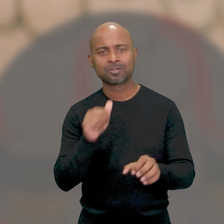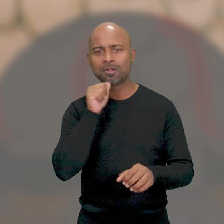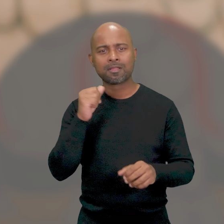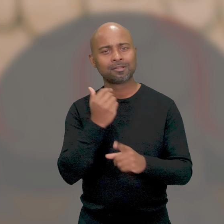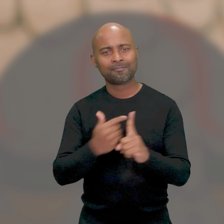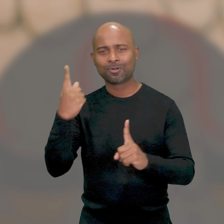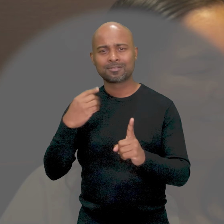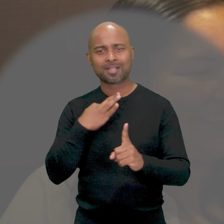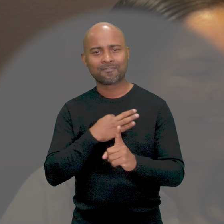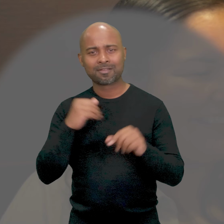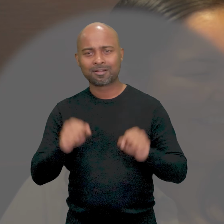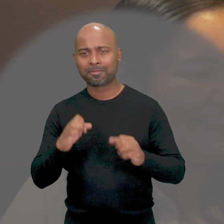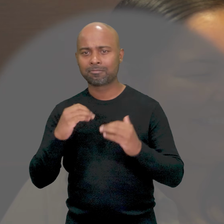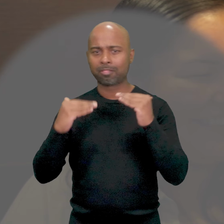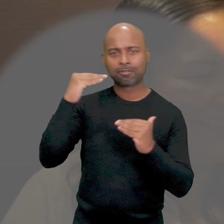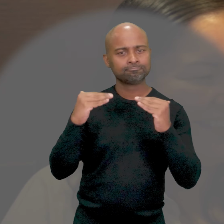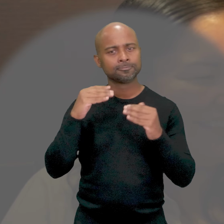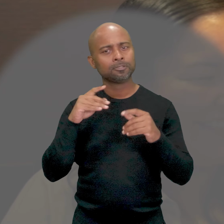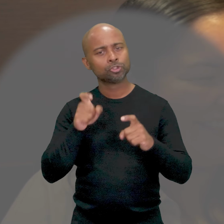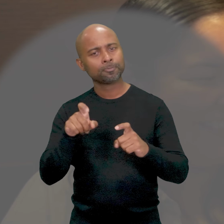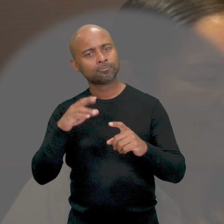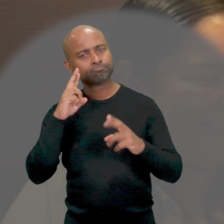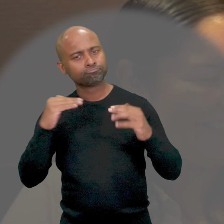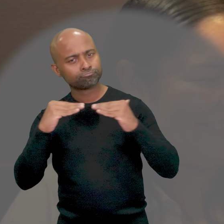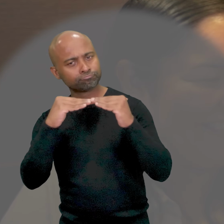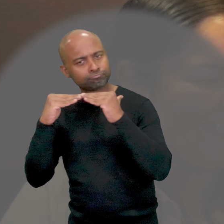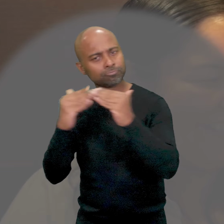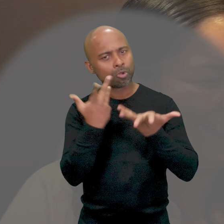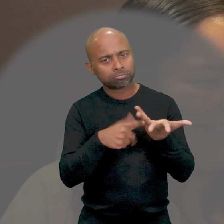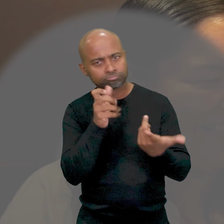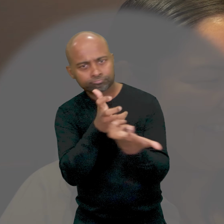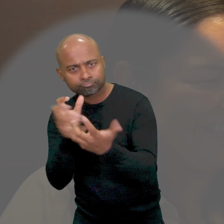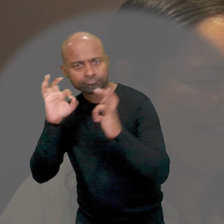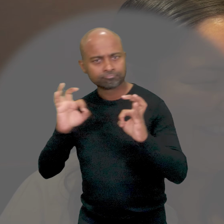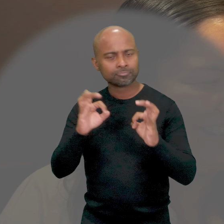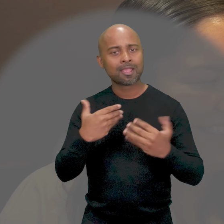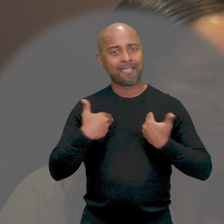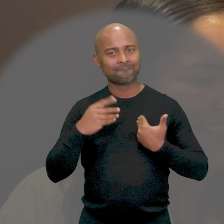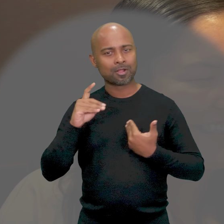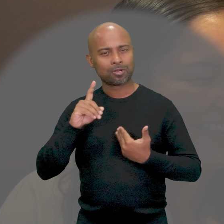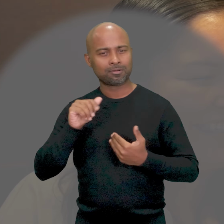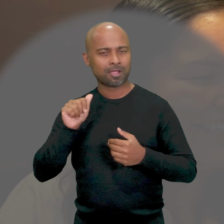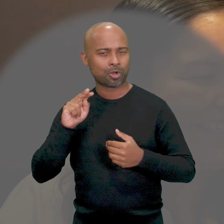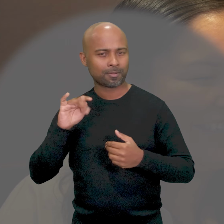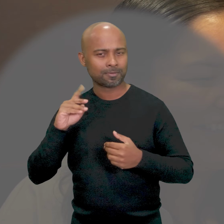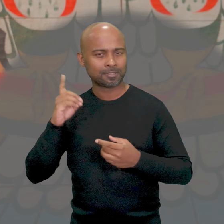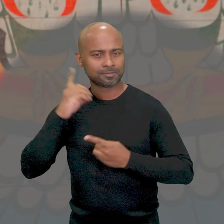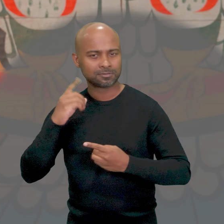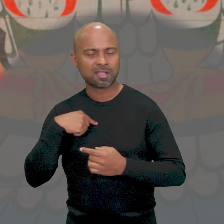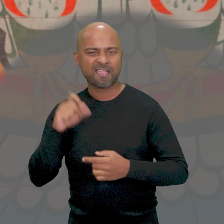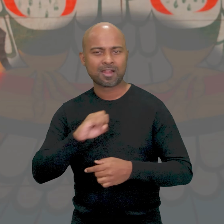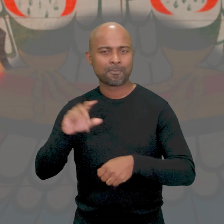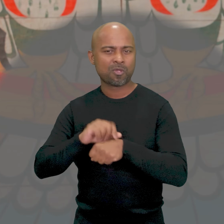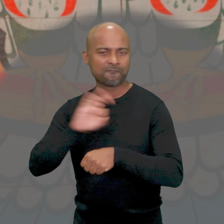accordingly. Not every staff should be treated the same. They should be treated according to what they need. Having an autoimmune disease like I do,